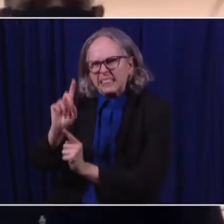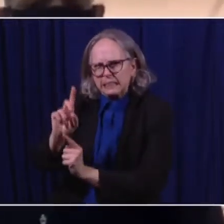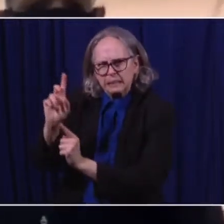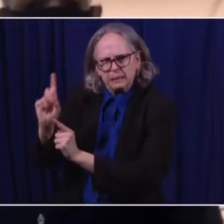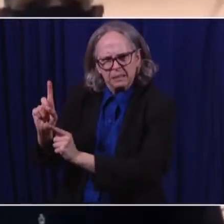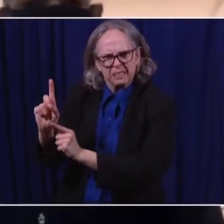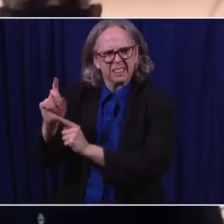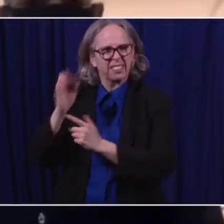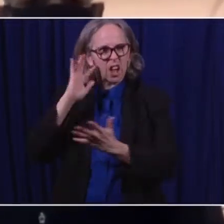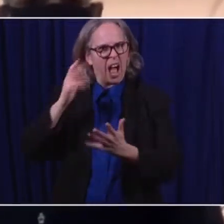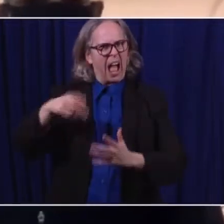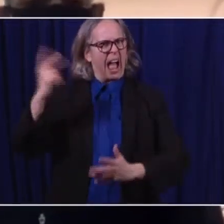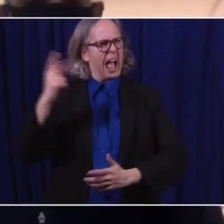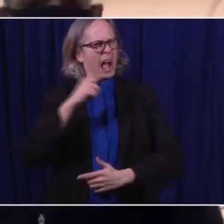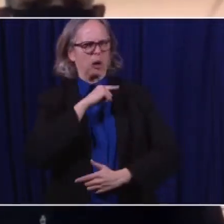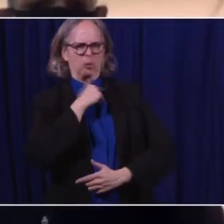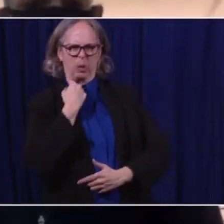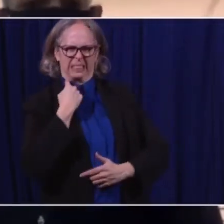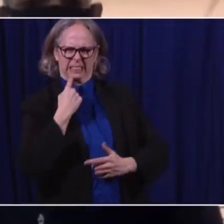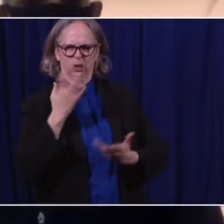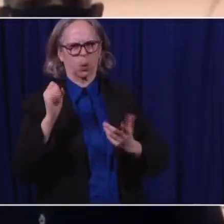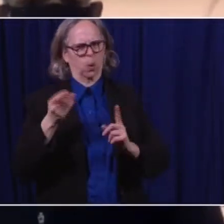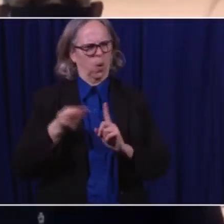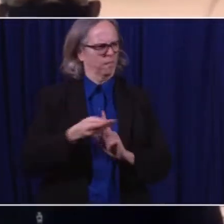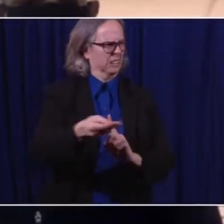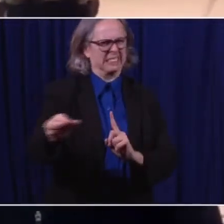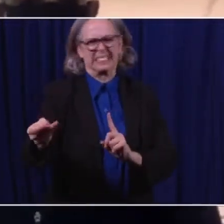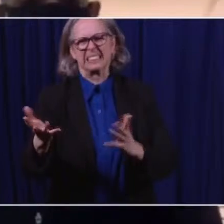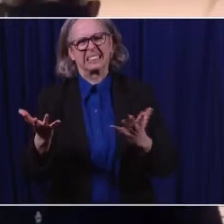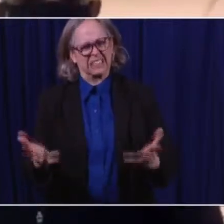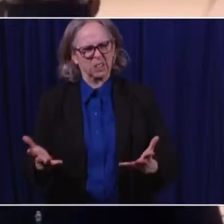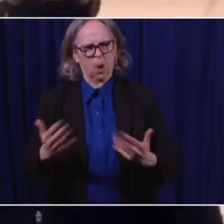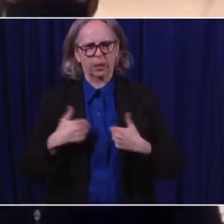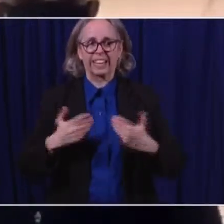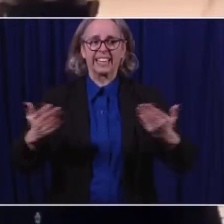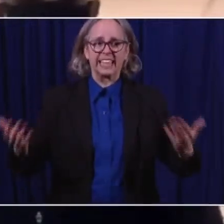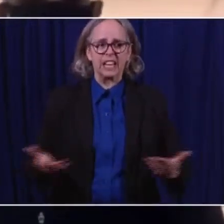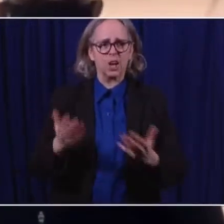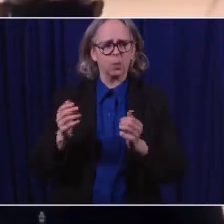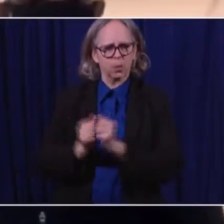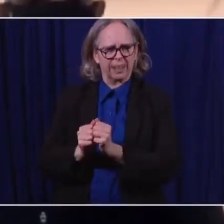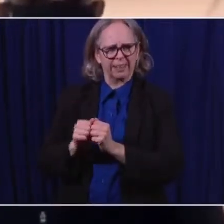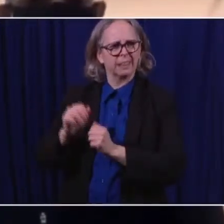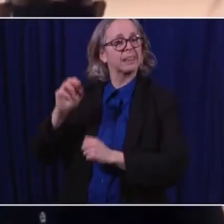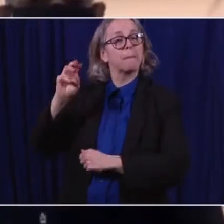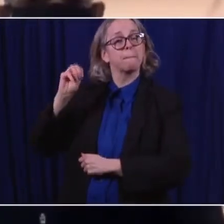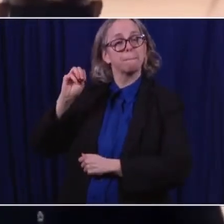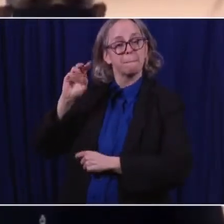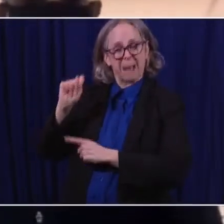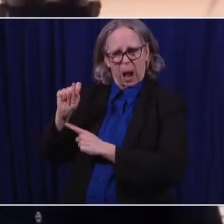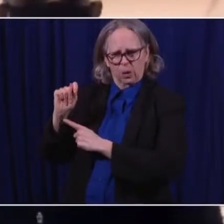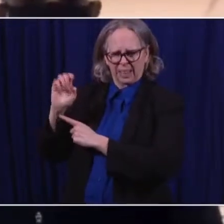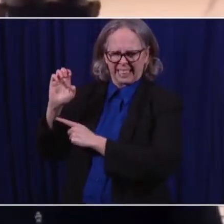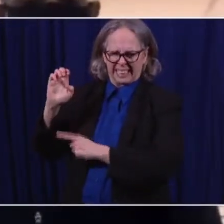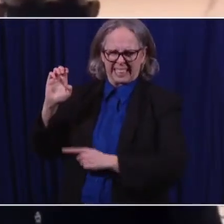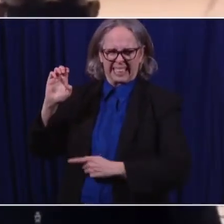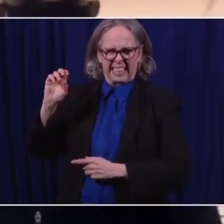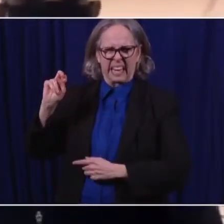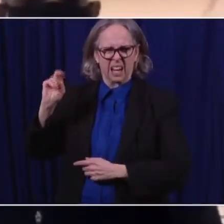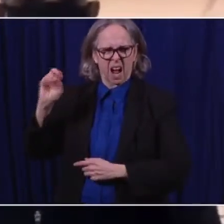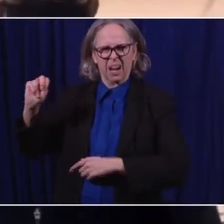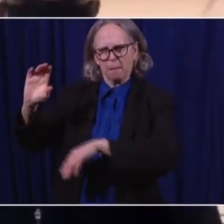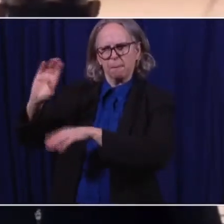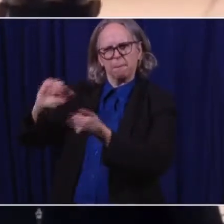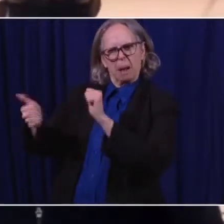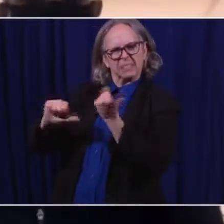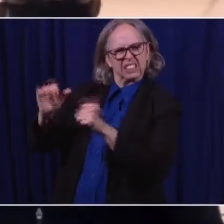vulnerable. And we're here today at Mount Enon Missionary Baptist Church, and they've opened up their church home for us so that we